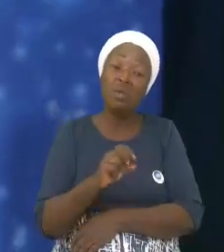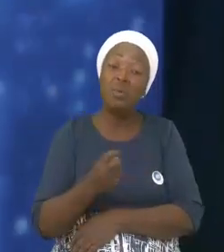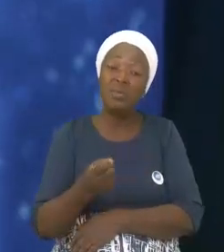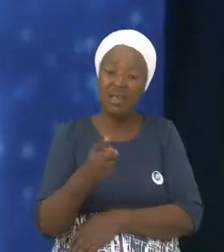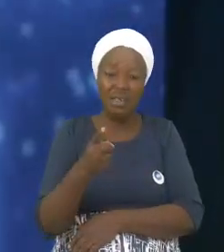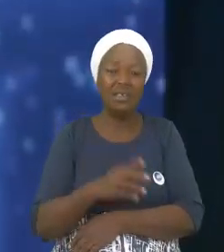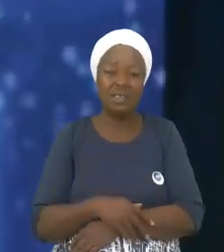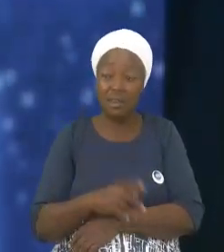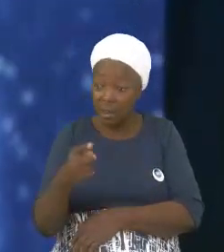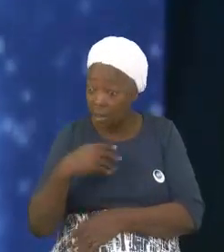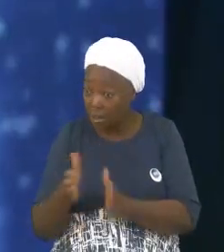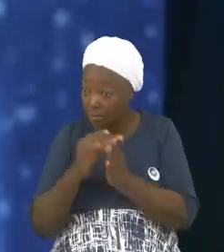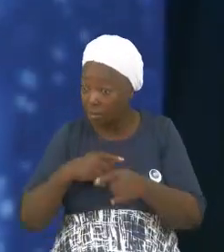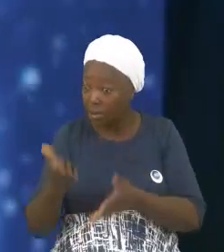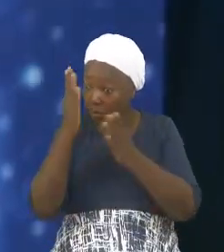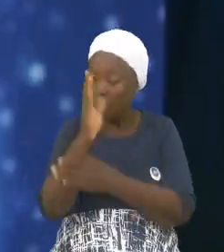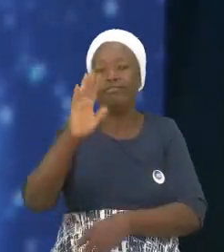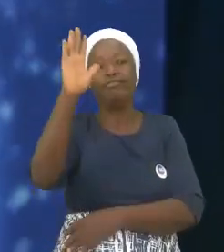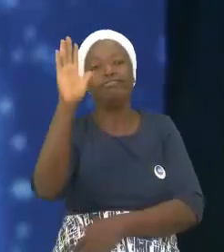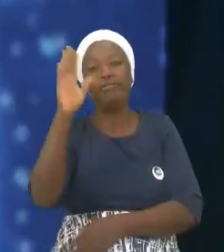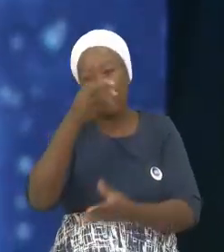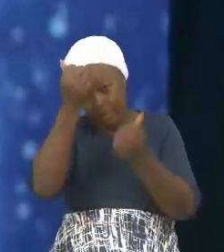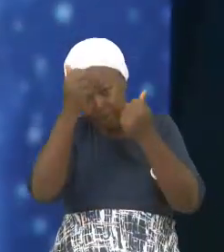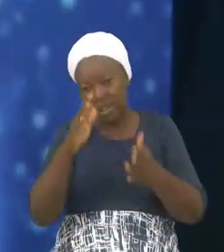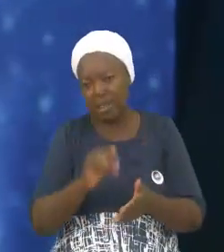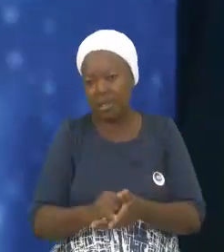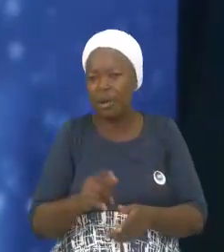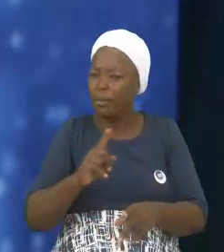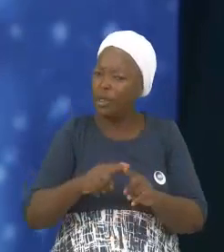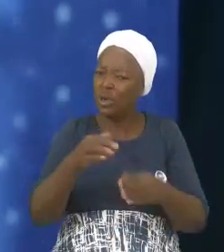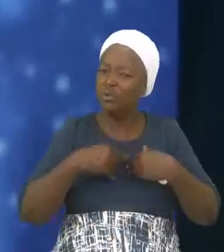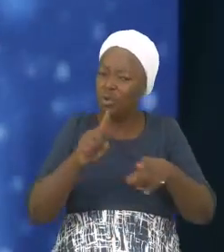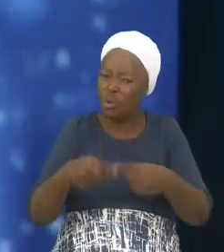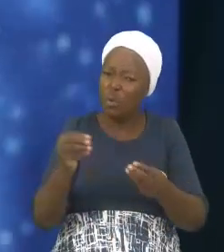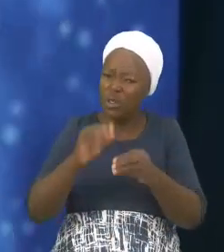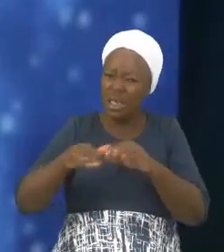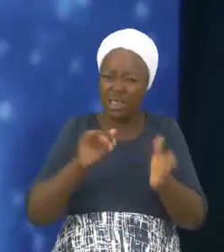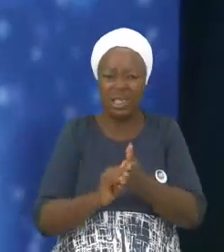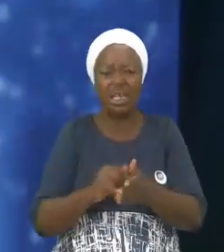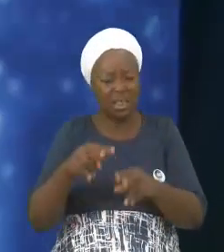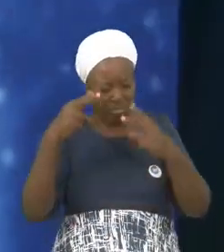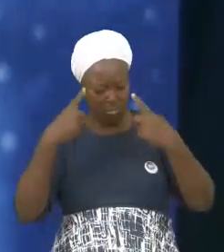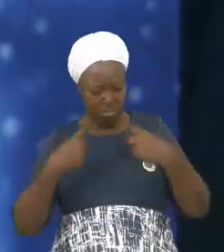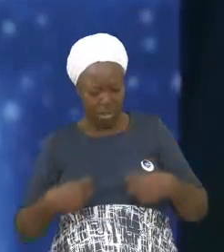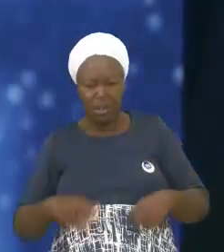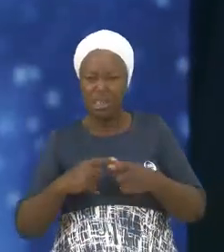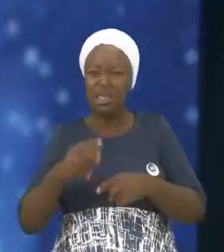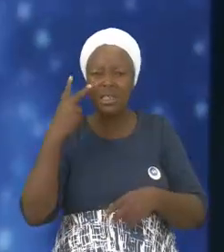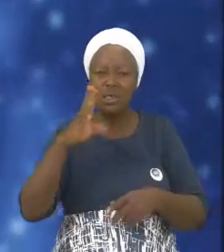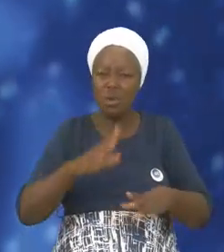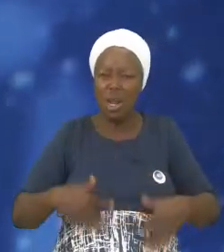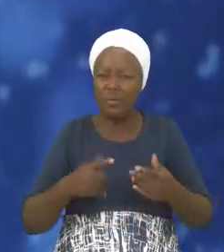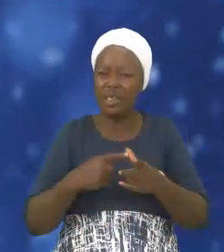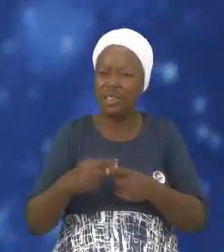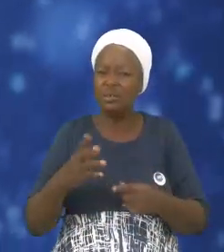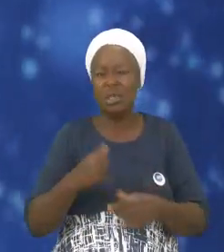raise up a hand. I raise up my hand. You have to go beyond that. You look at your life, you look at all your sins, and you want the salvation of the Lord. You